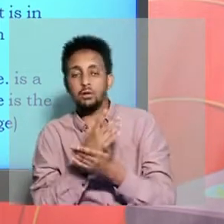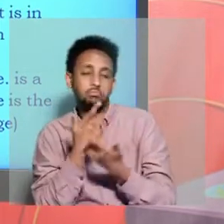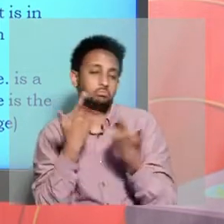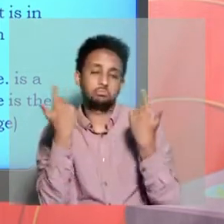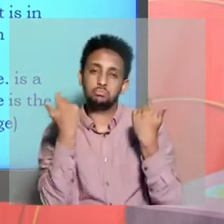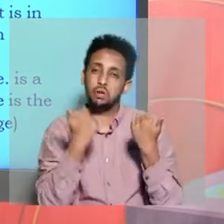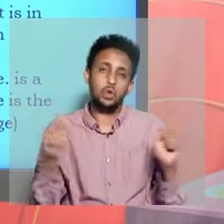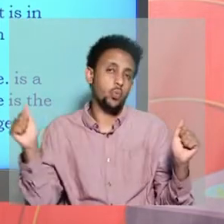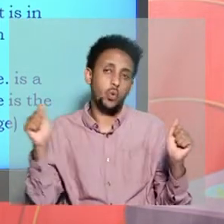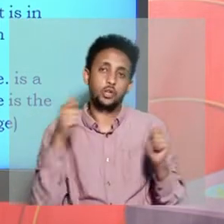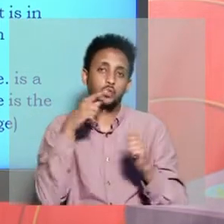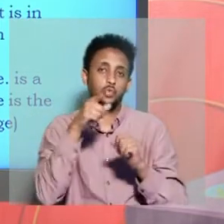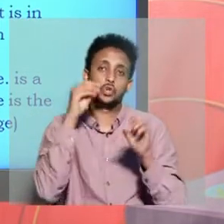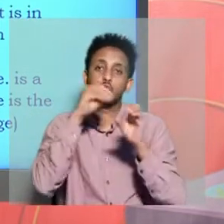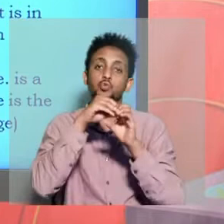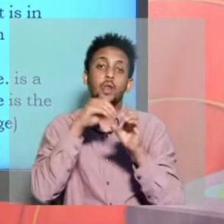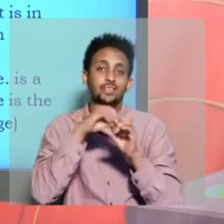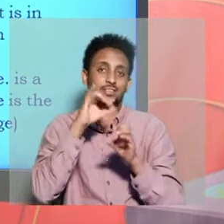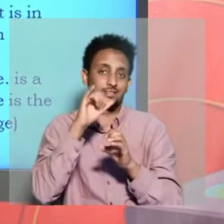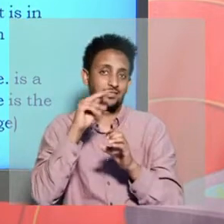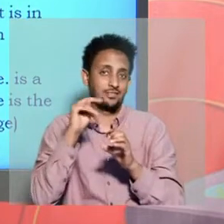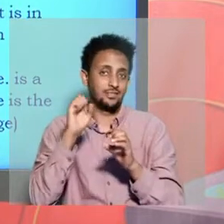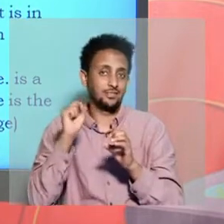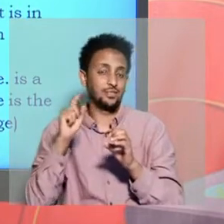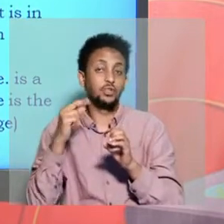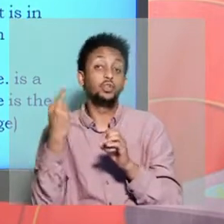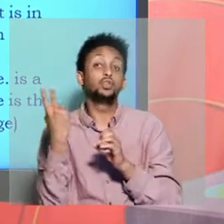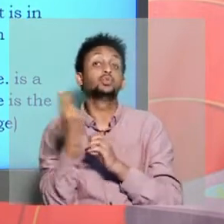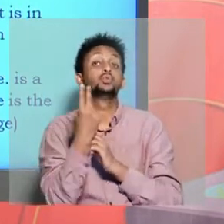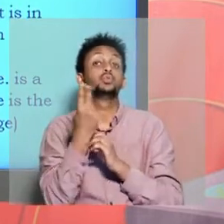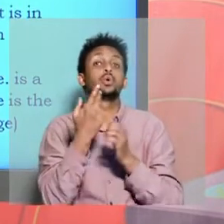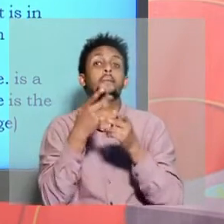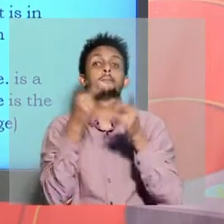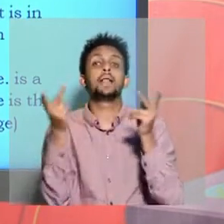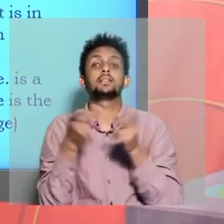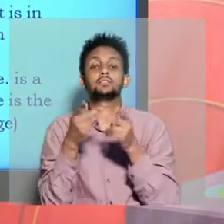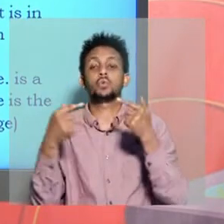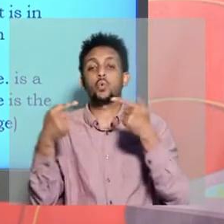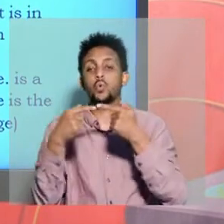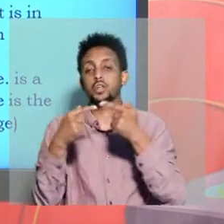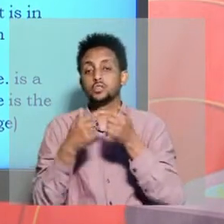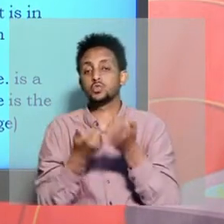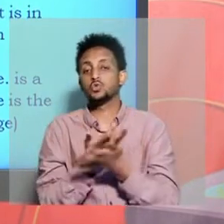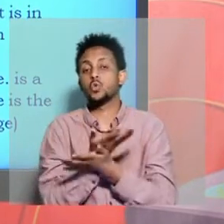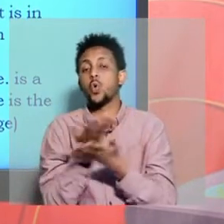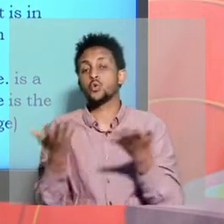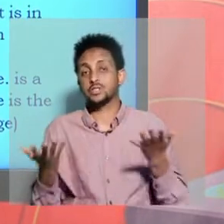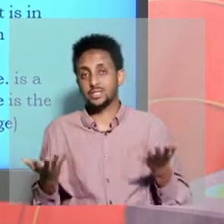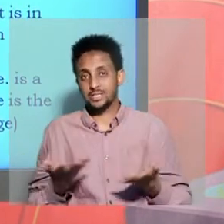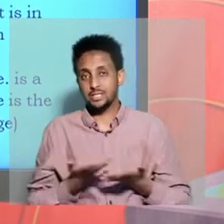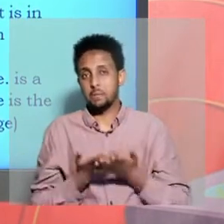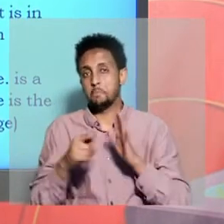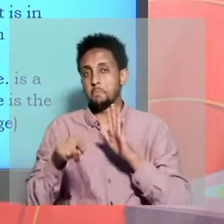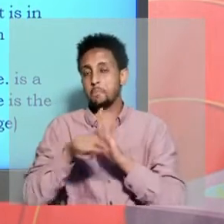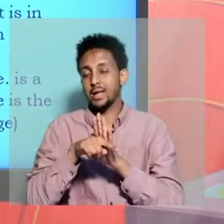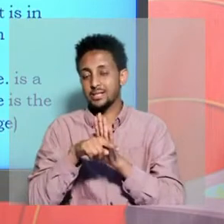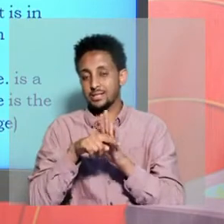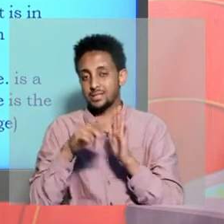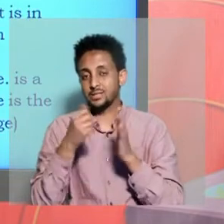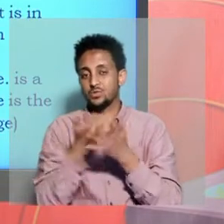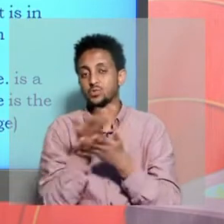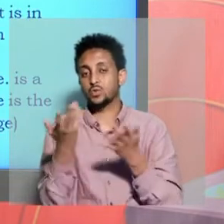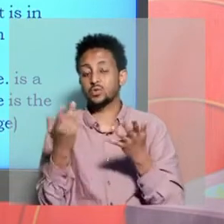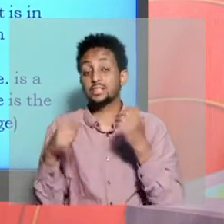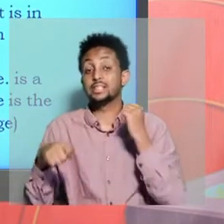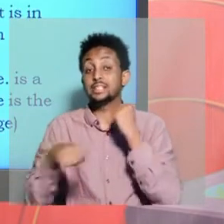whatsoever. There will be insulator between it, and the two plates are connected with a source, plus source and minus source, so